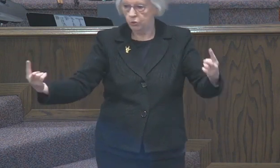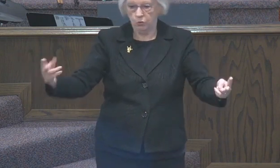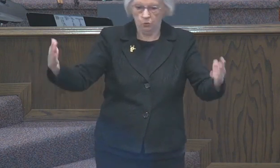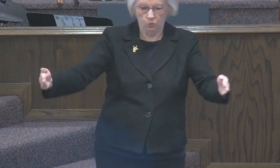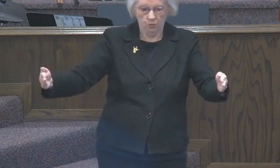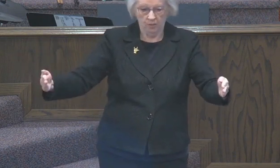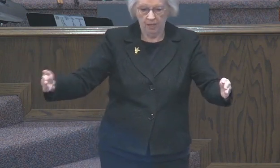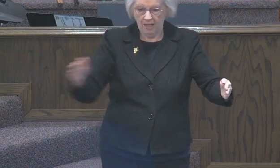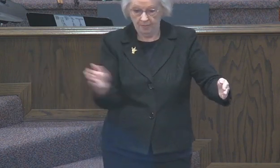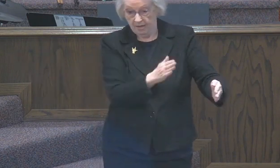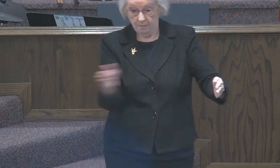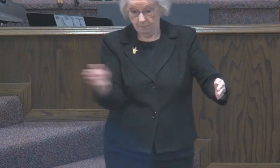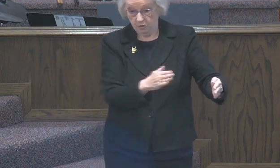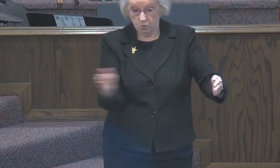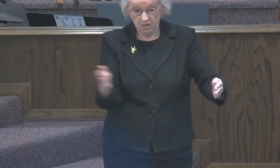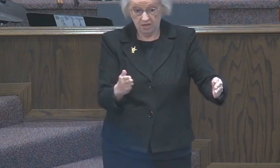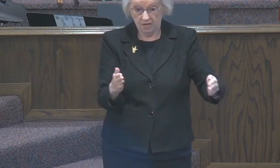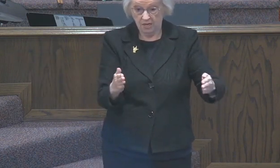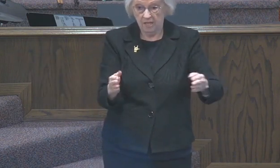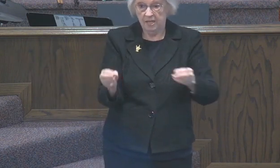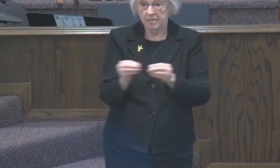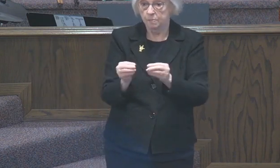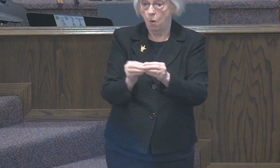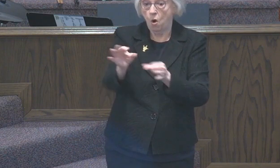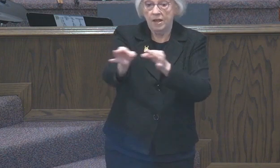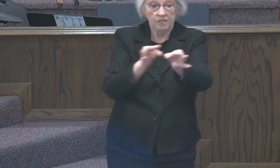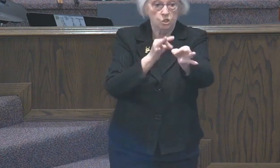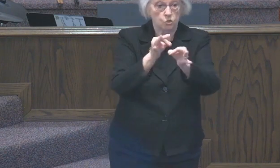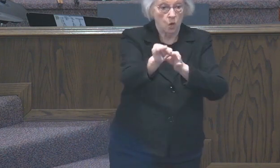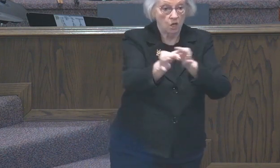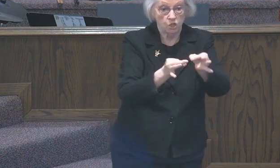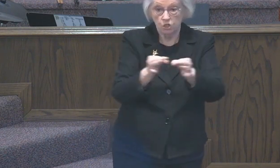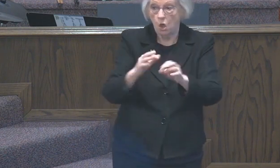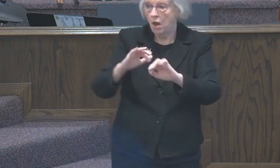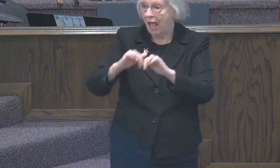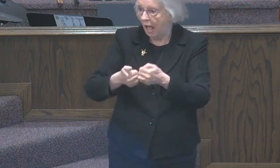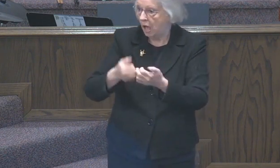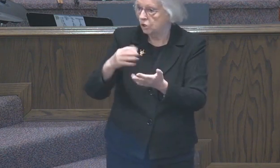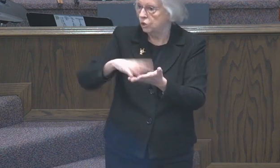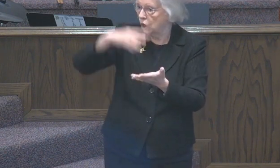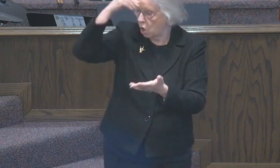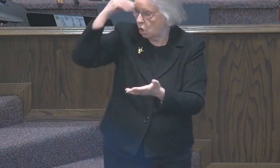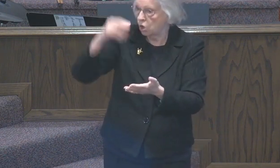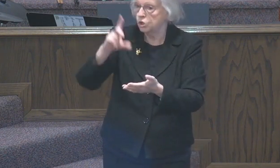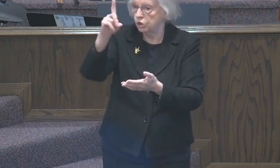in between is a lot of instruction on how to get from the doctrine to the behavior.